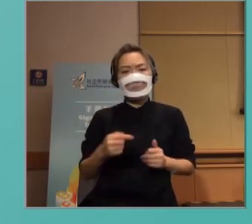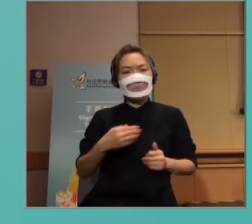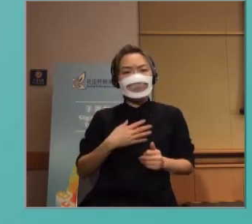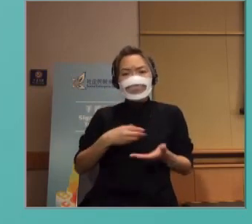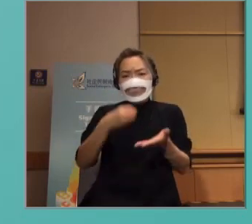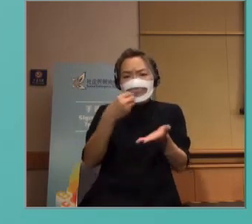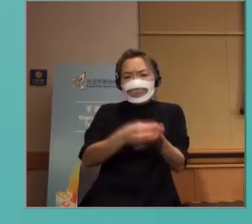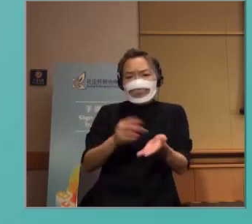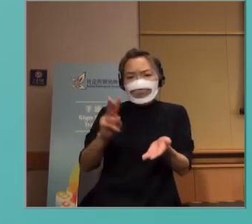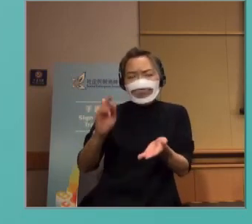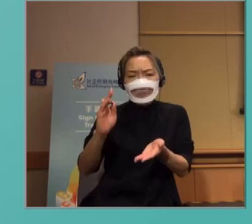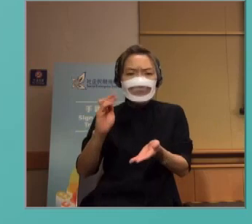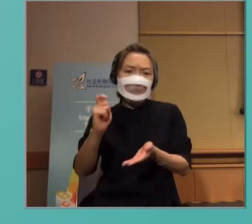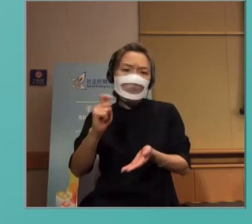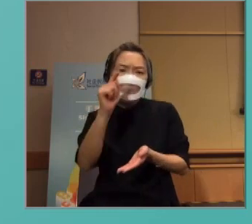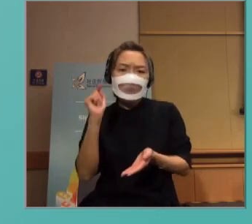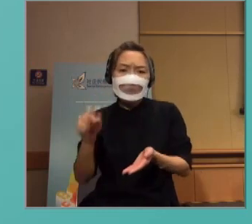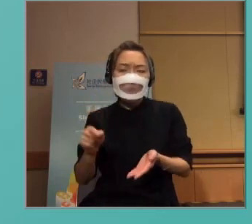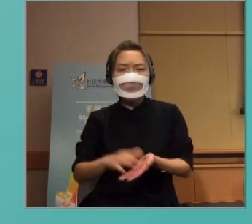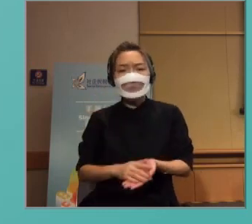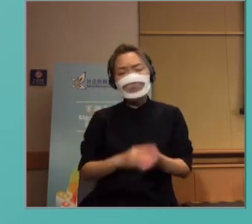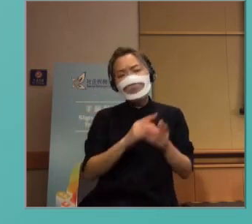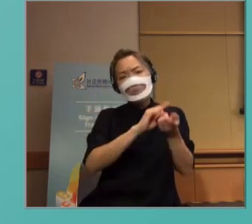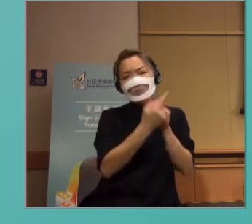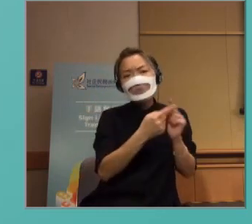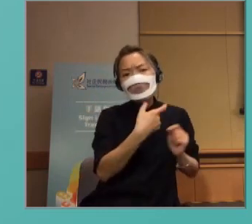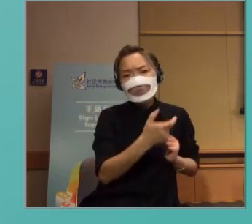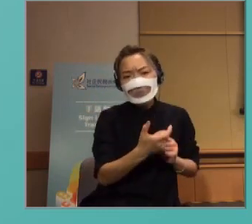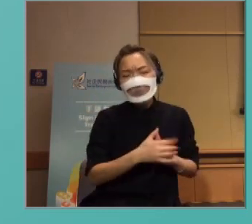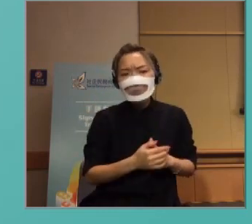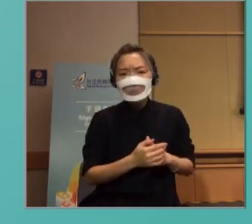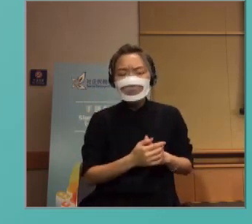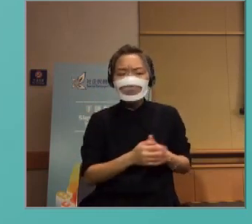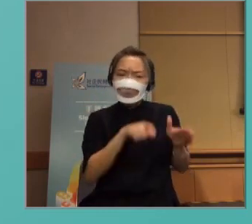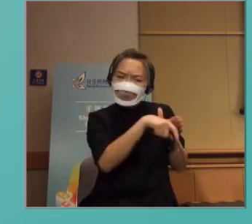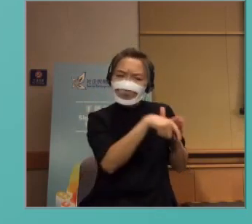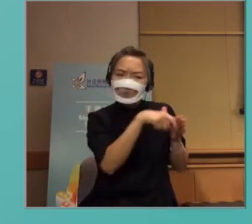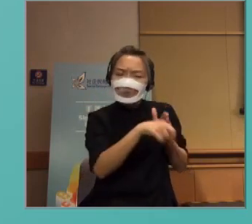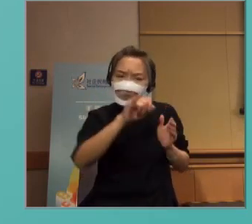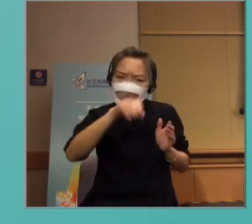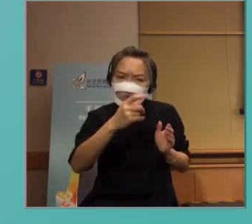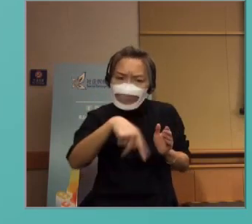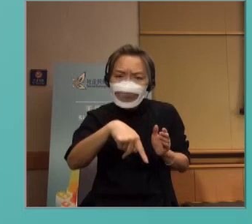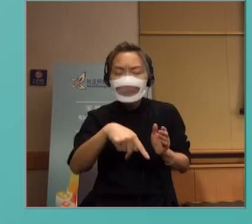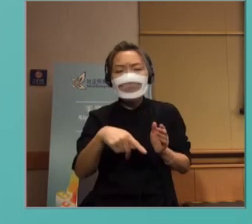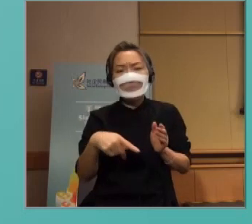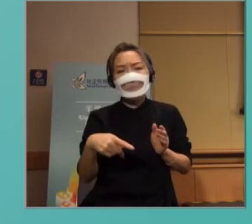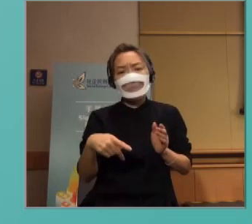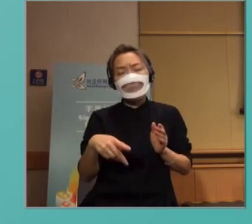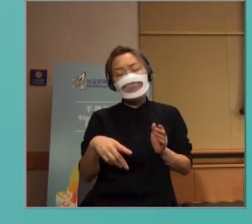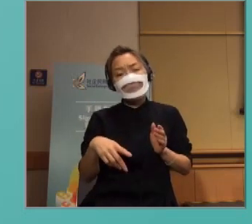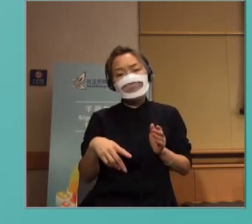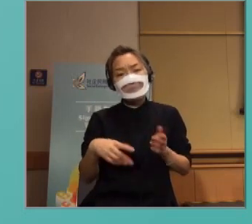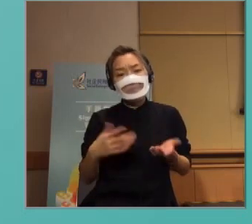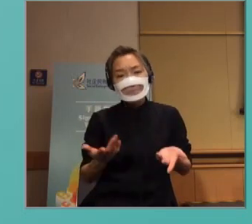where JPEG is stored? We have always said, in our position, we have always said that application